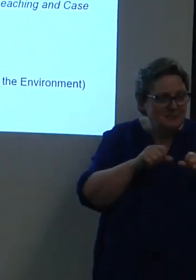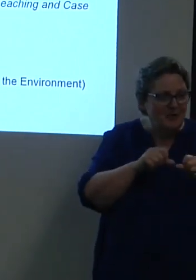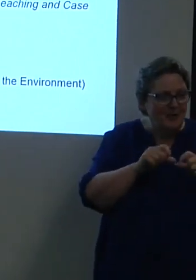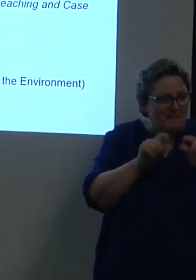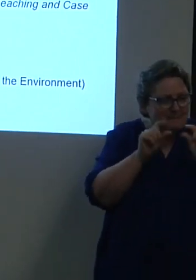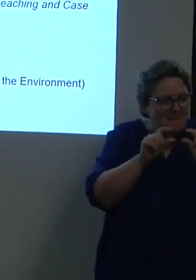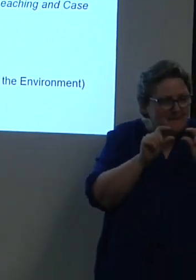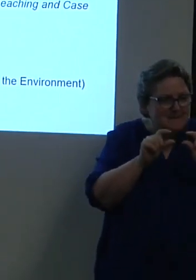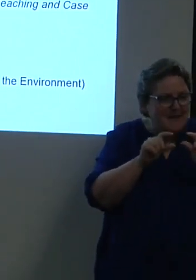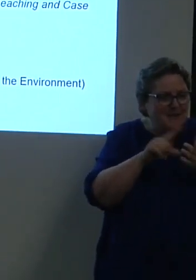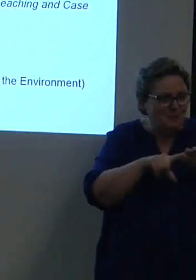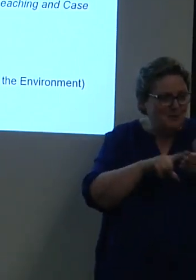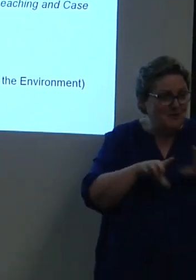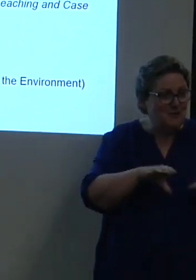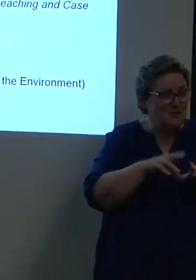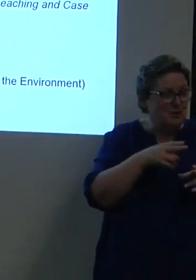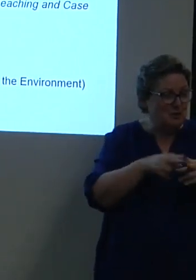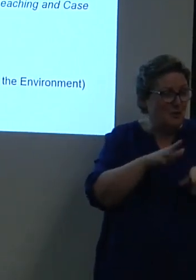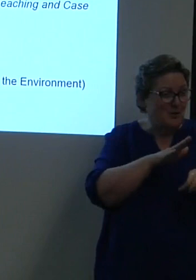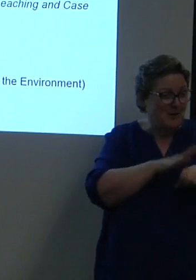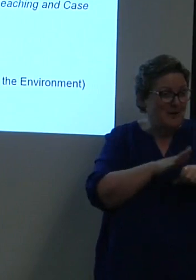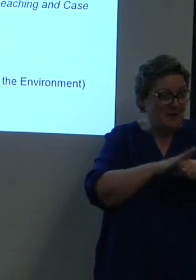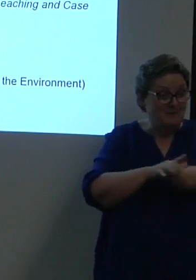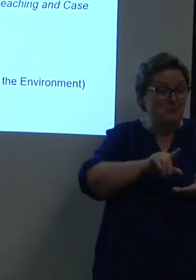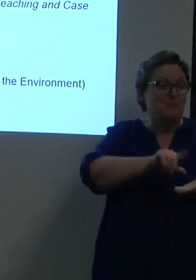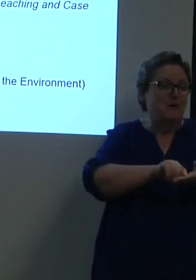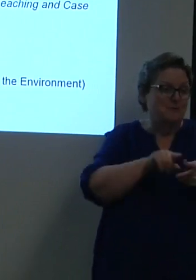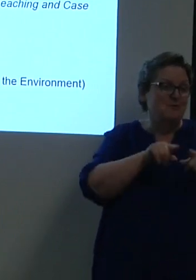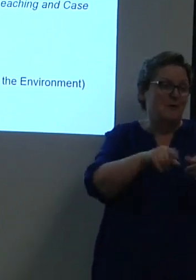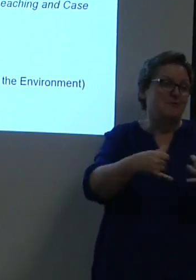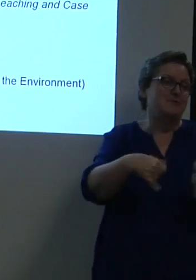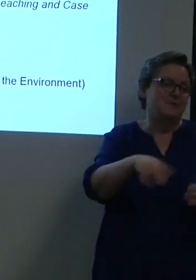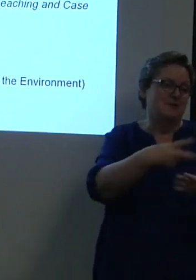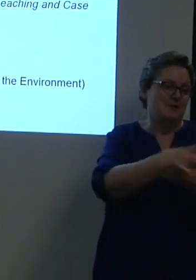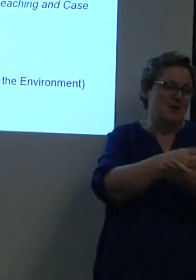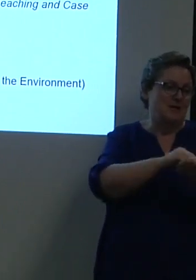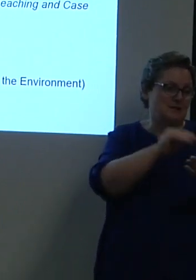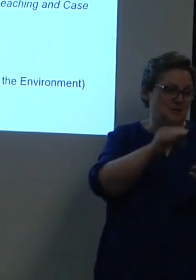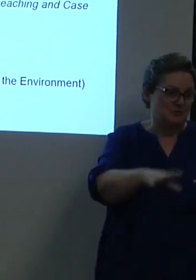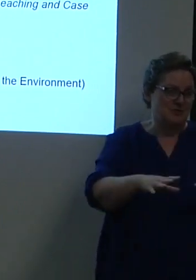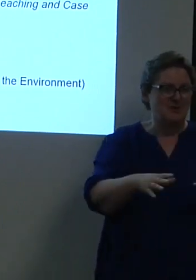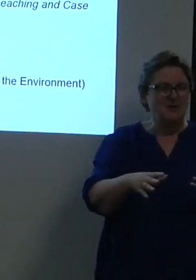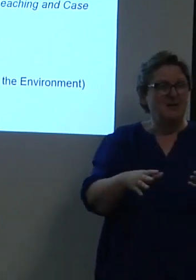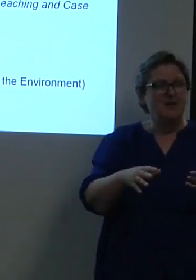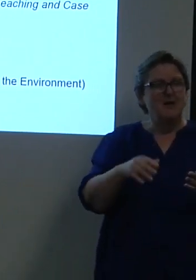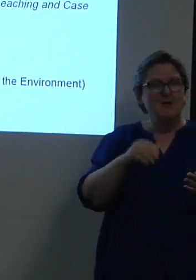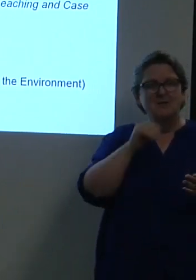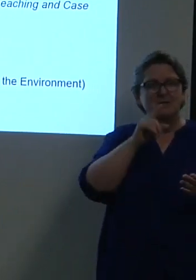do in a short enough time frame to publish while they're still in their master's program, which is not